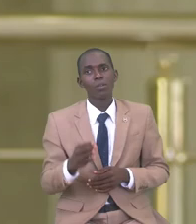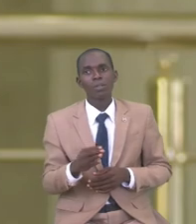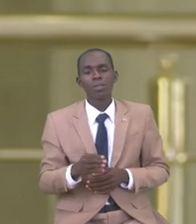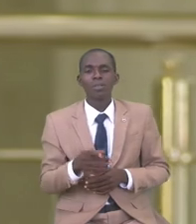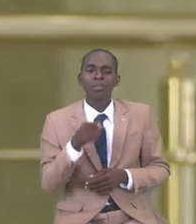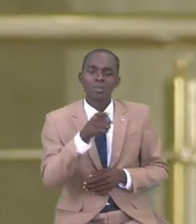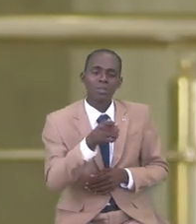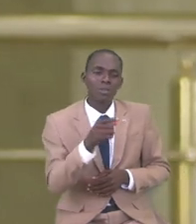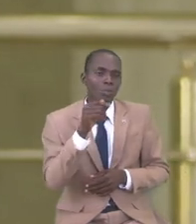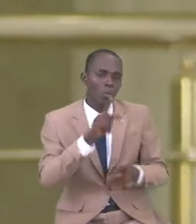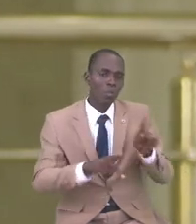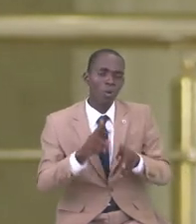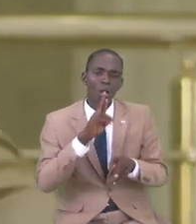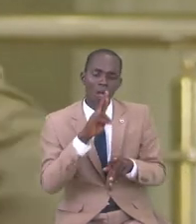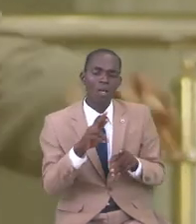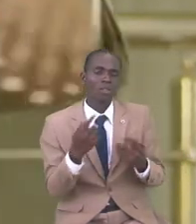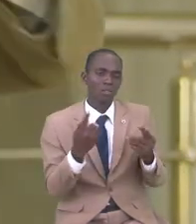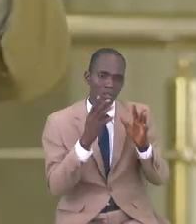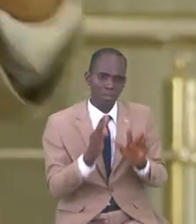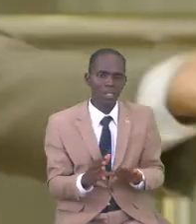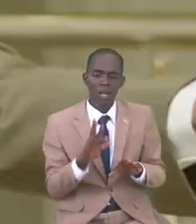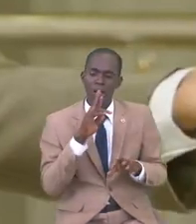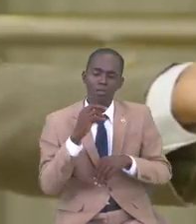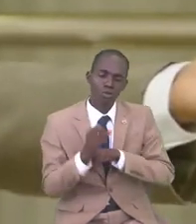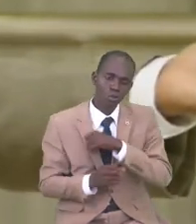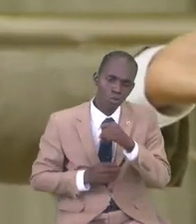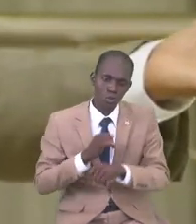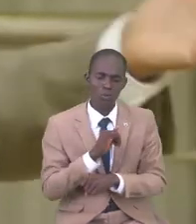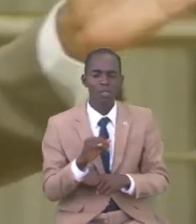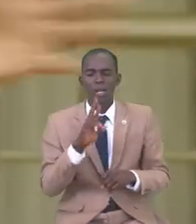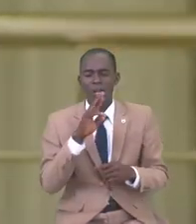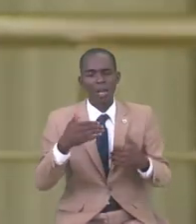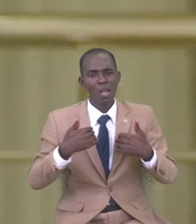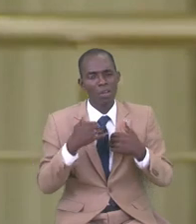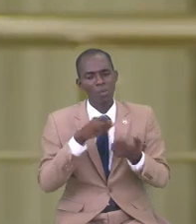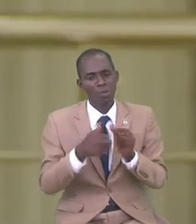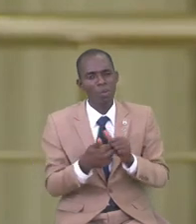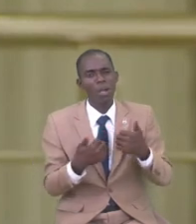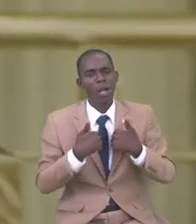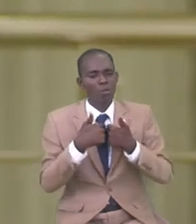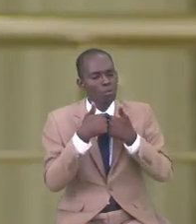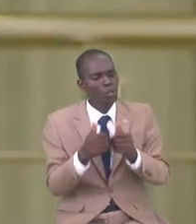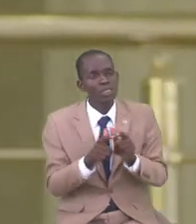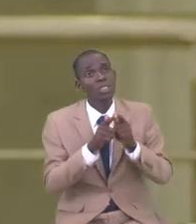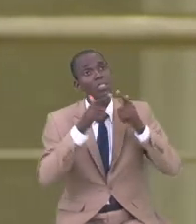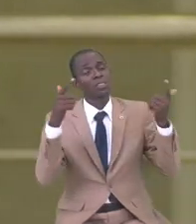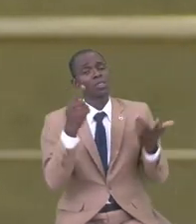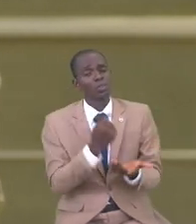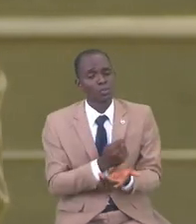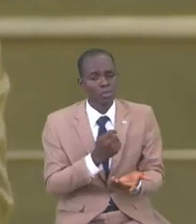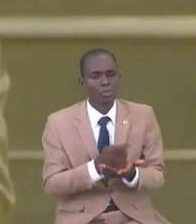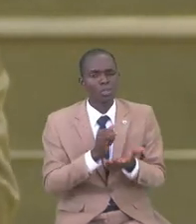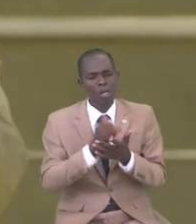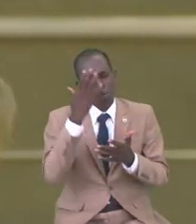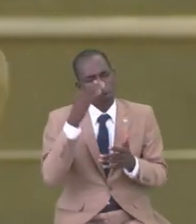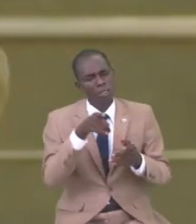trouble, they're sick, they're suffering. They've lost the only treasure they have on earth. That's why they talk